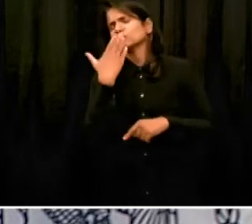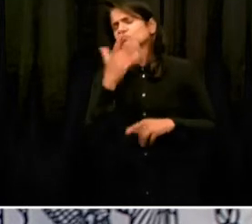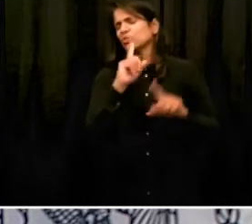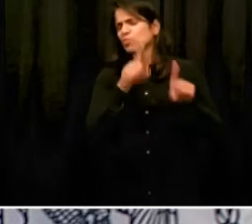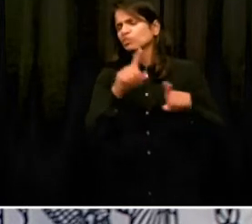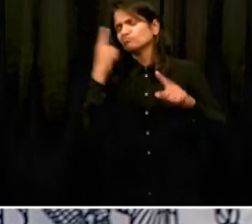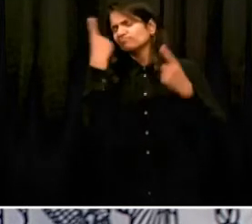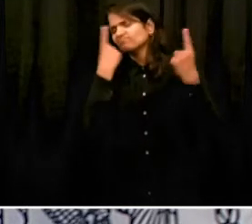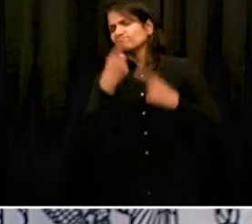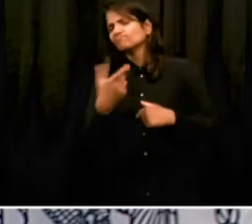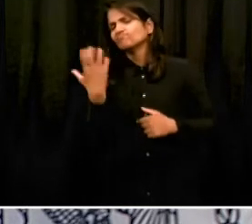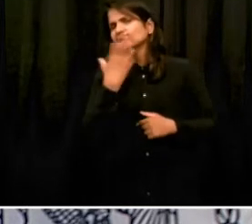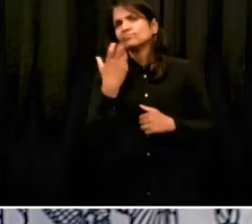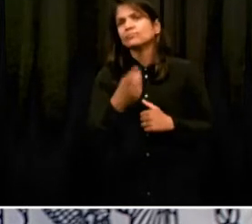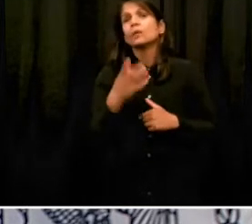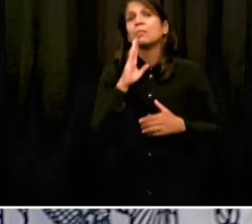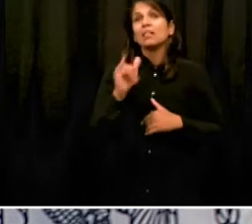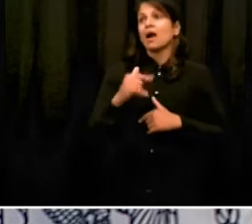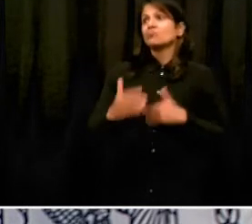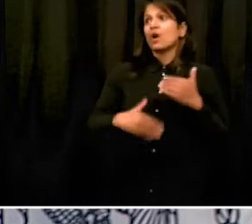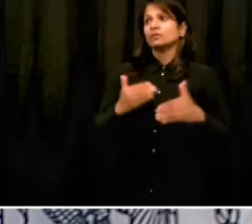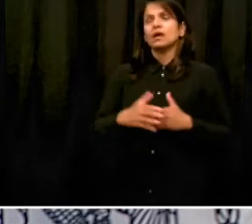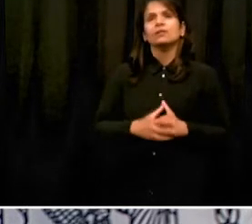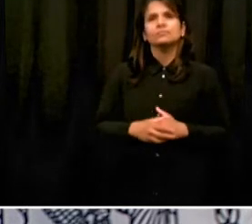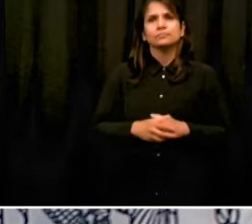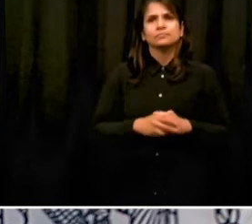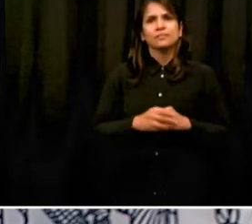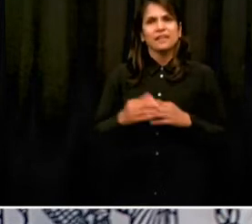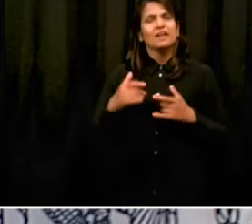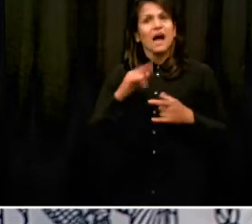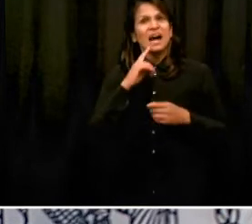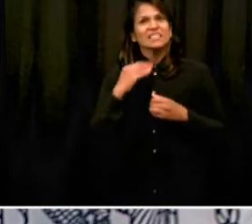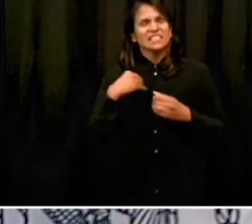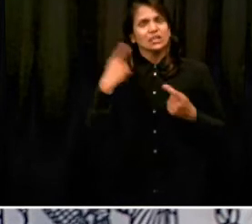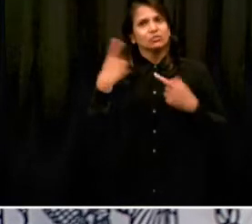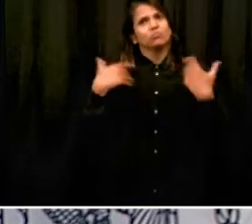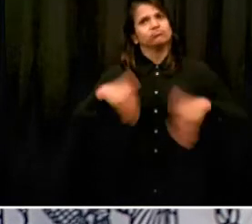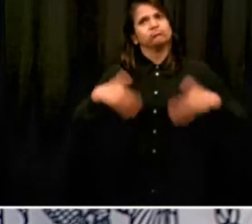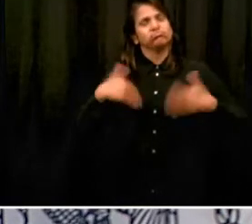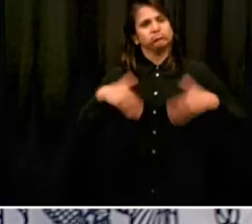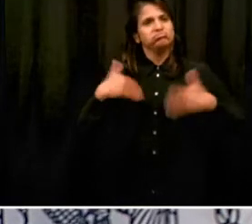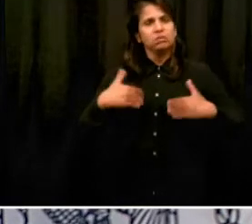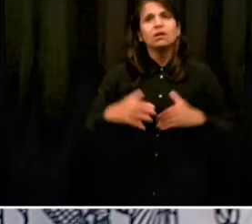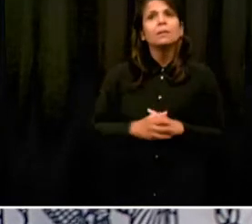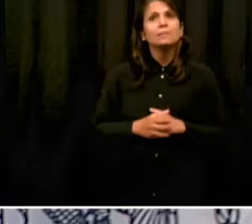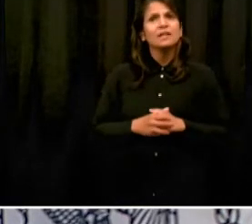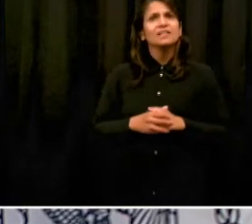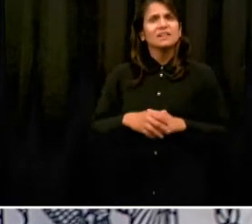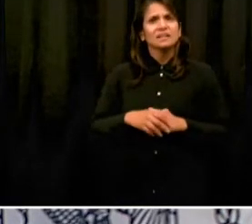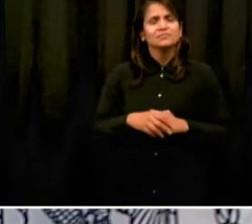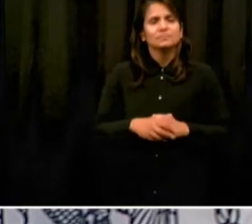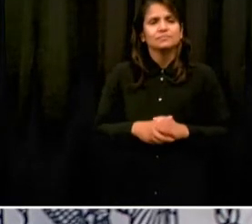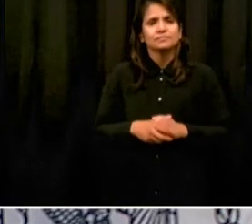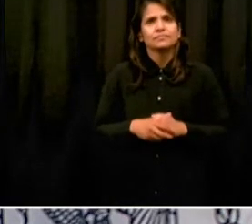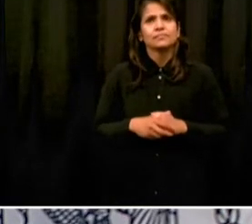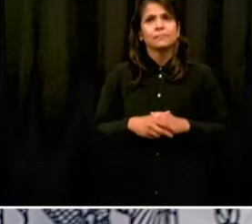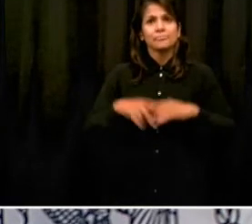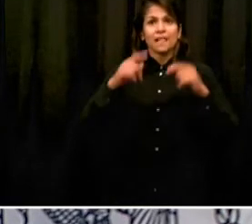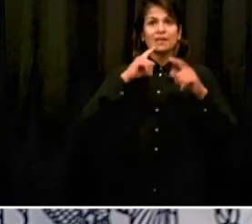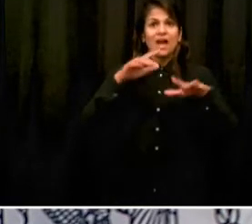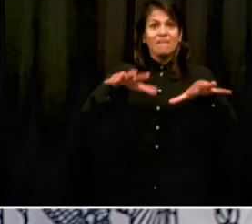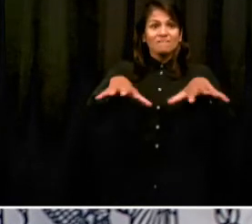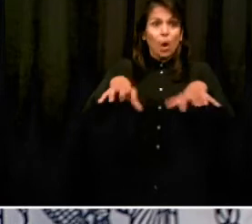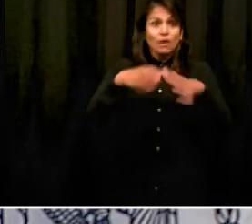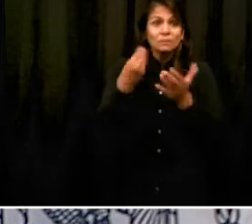consideration. I think it does not make sense to freeze our efforts in